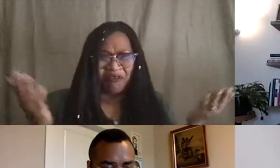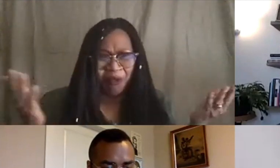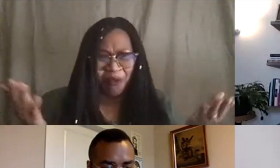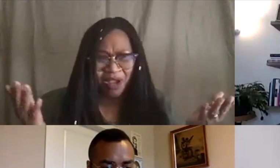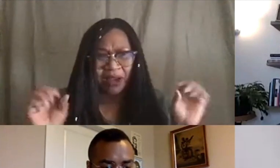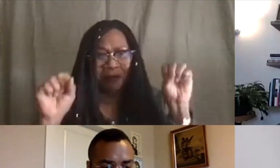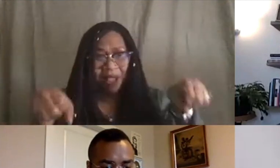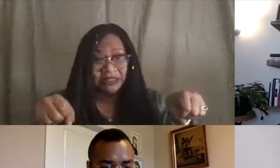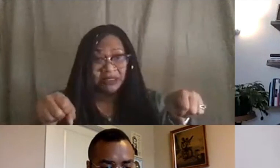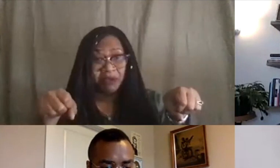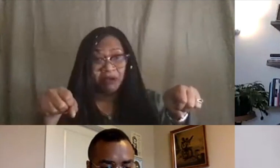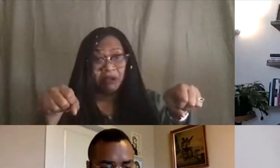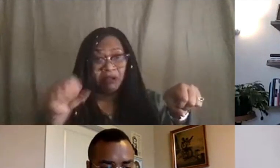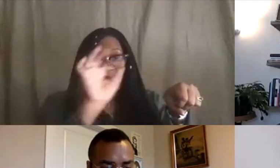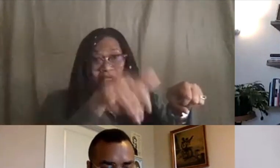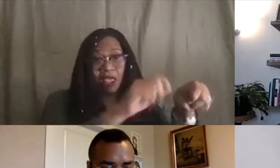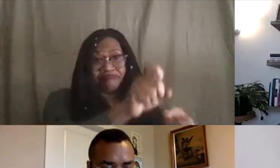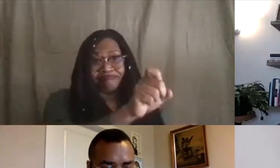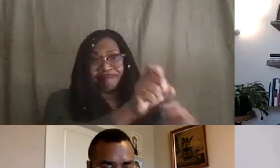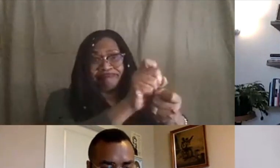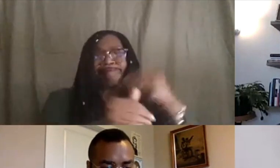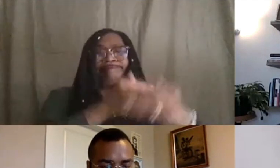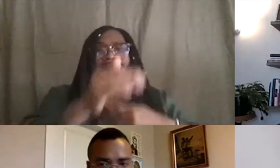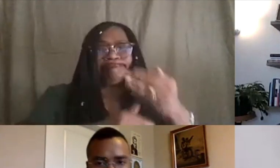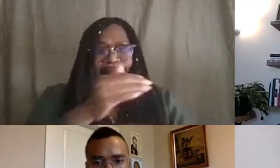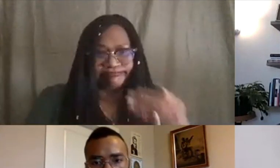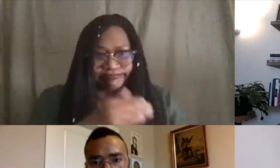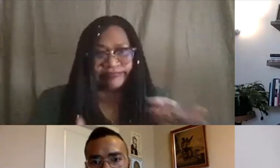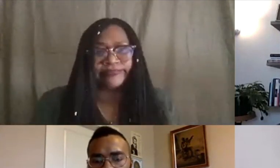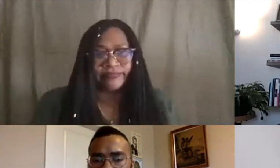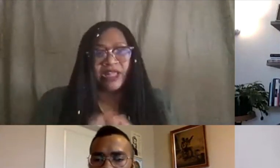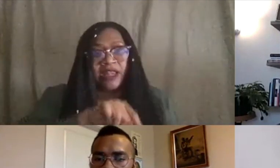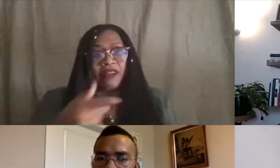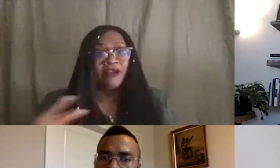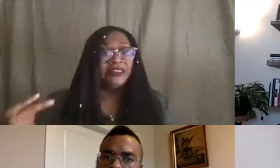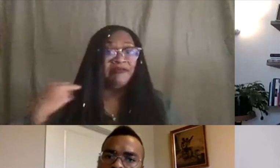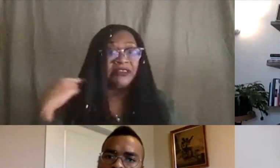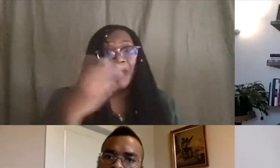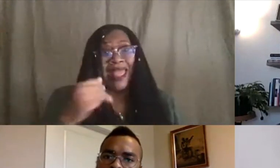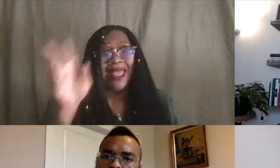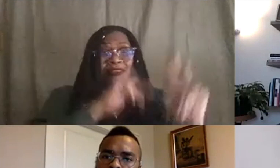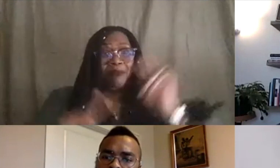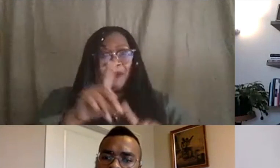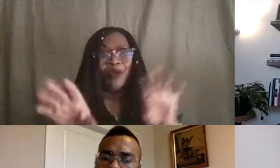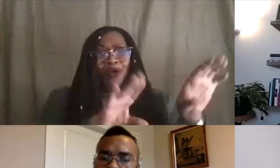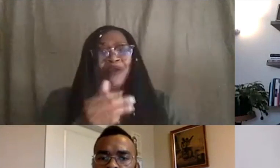part of the process. And so it others both the victims and the perpetrators.